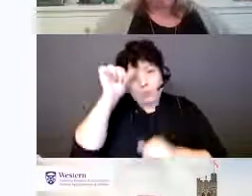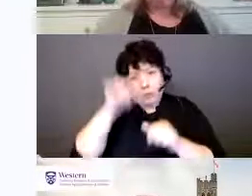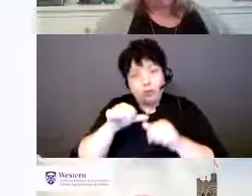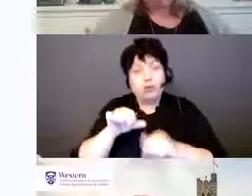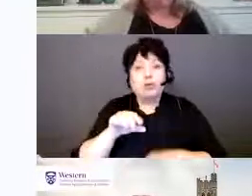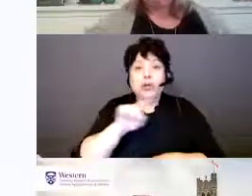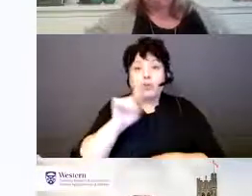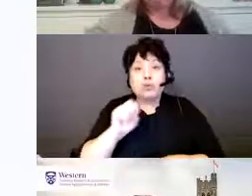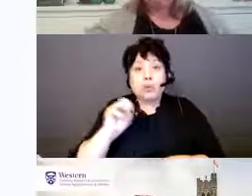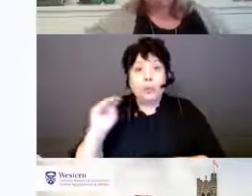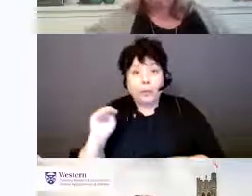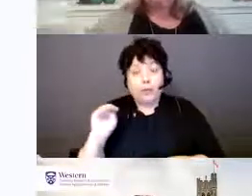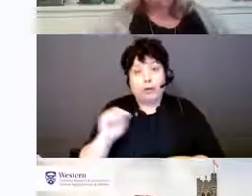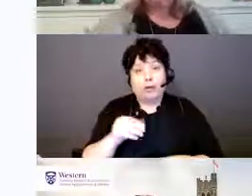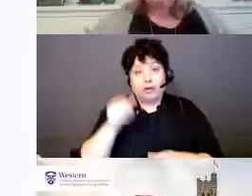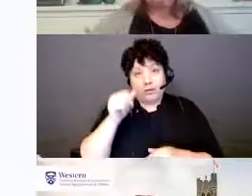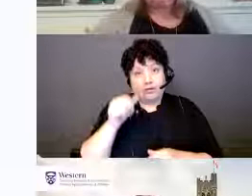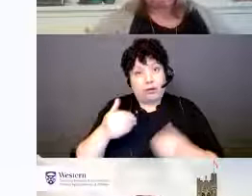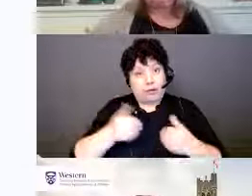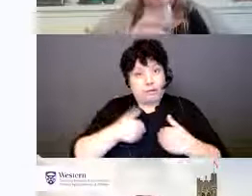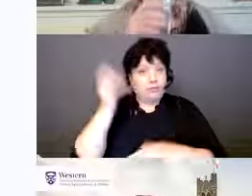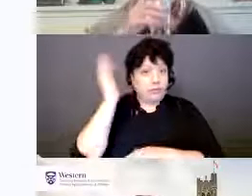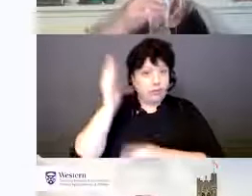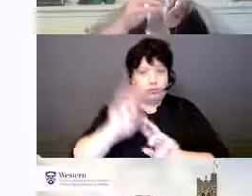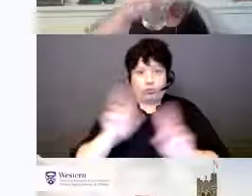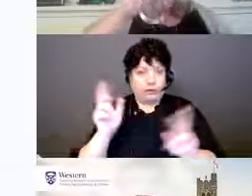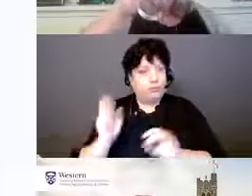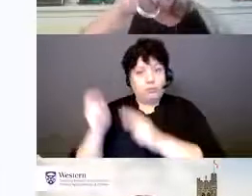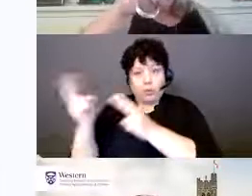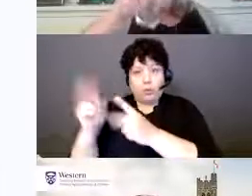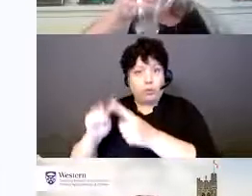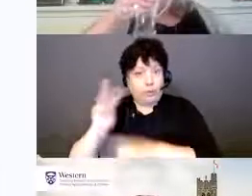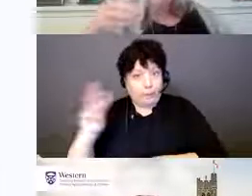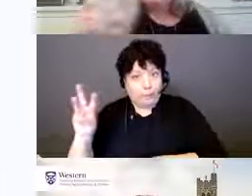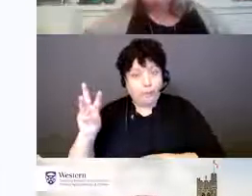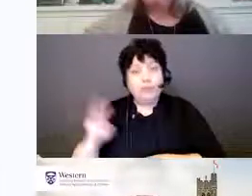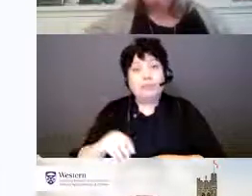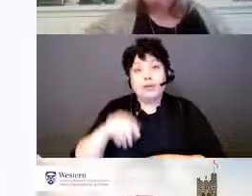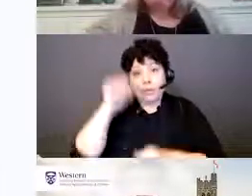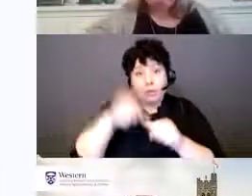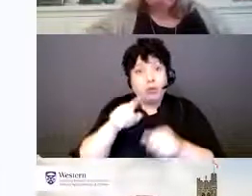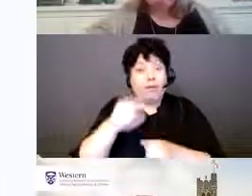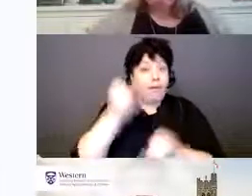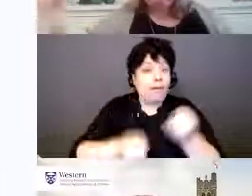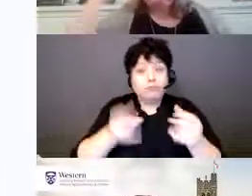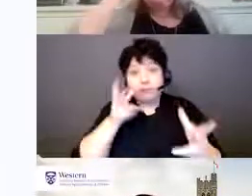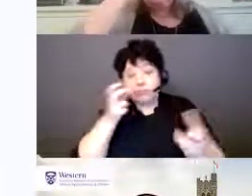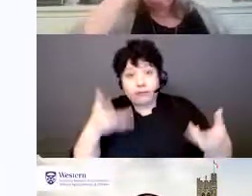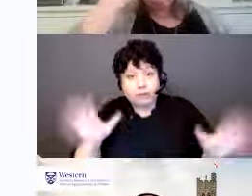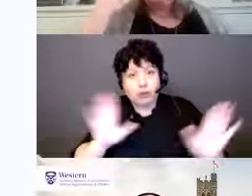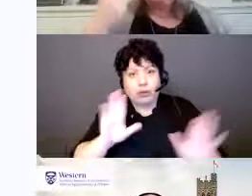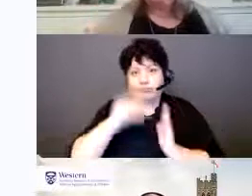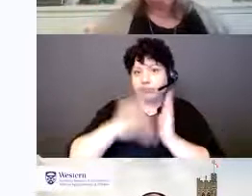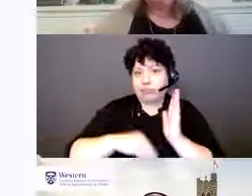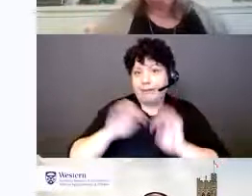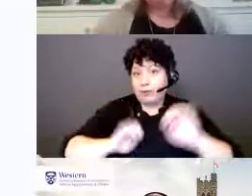just saying that the session has been posted, and just a reminder of the evaluation if you haven't finished that. You will